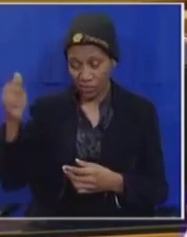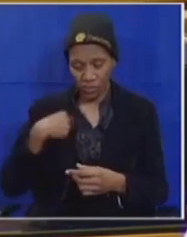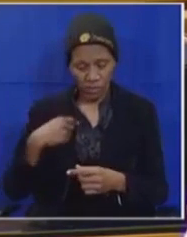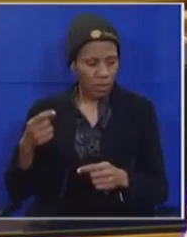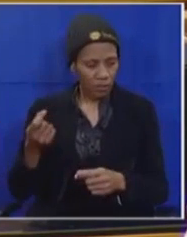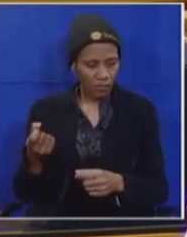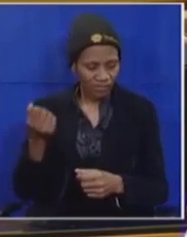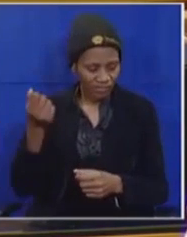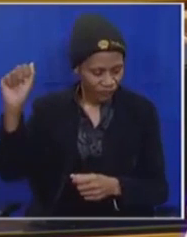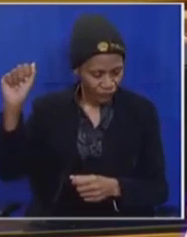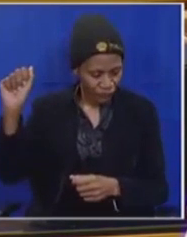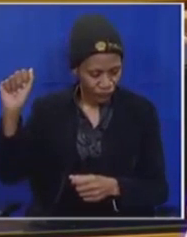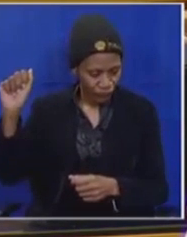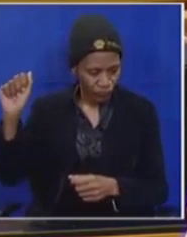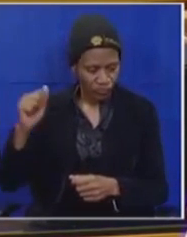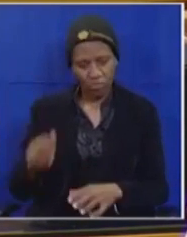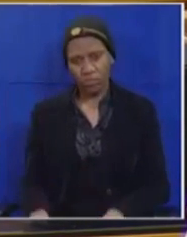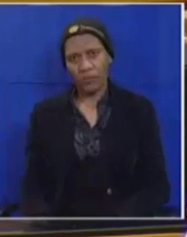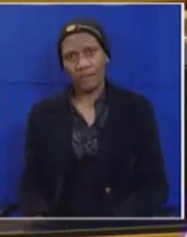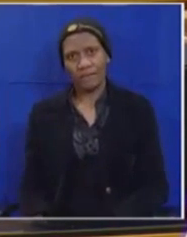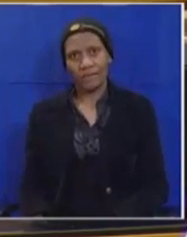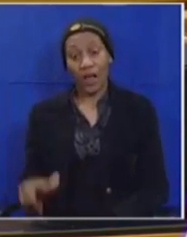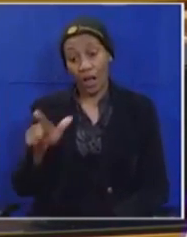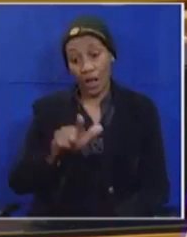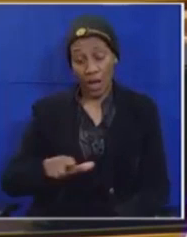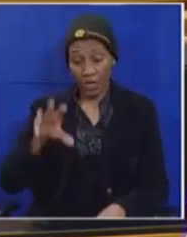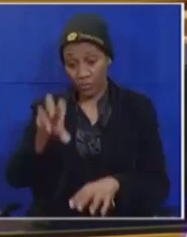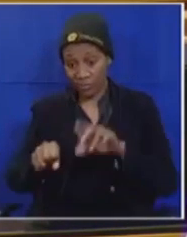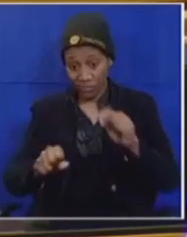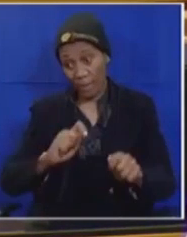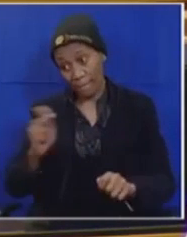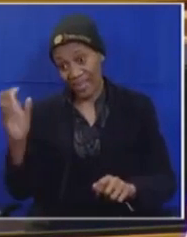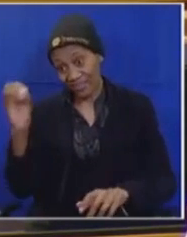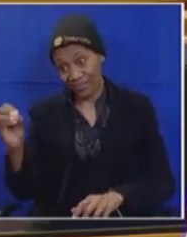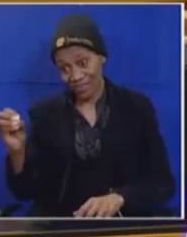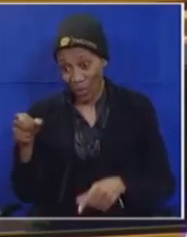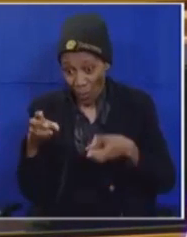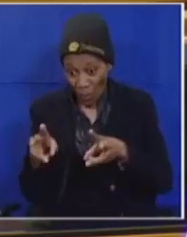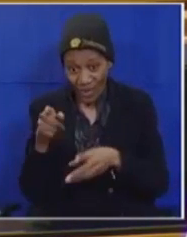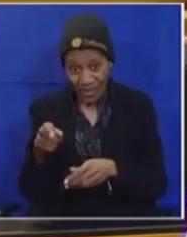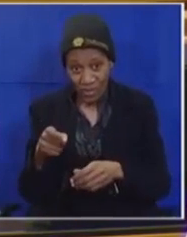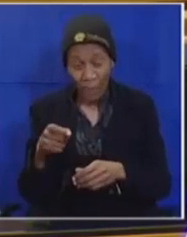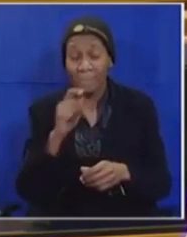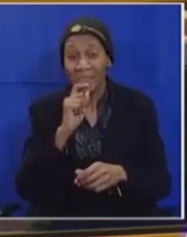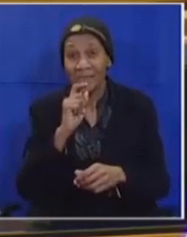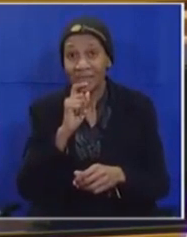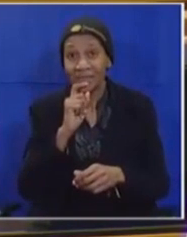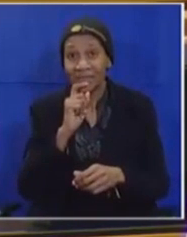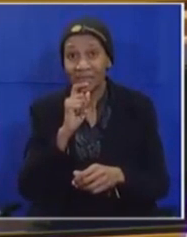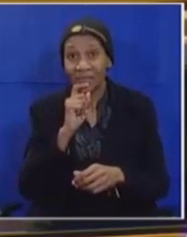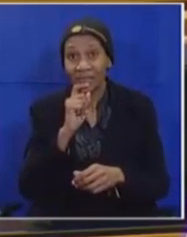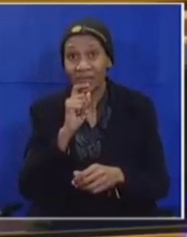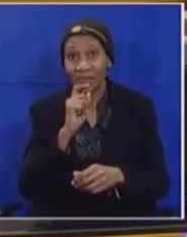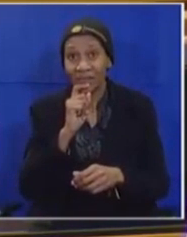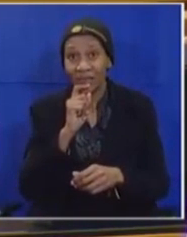don't think, and I'm sure that expropriation without compensation is not going to speed up the whole